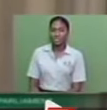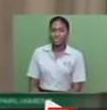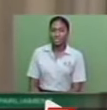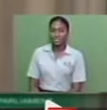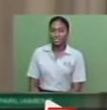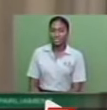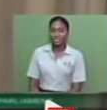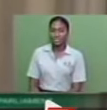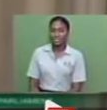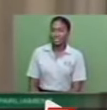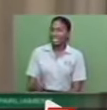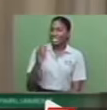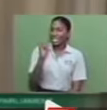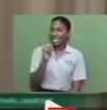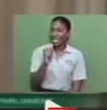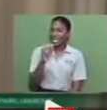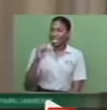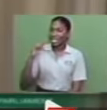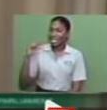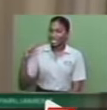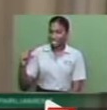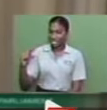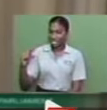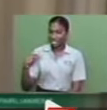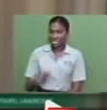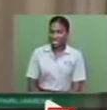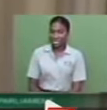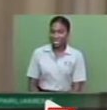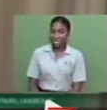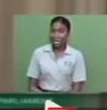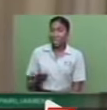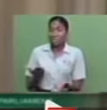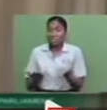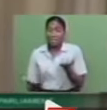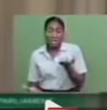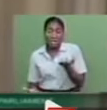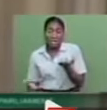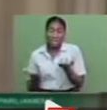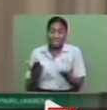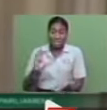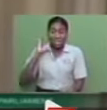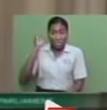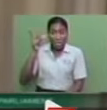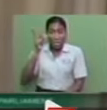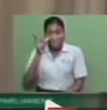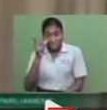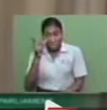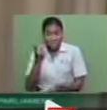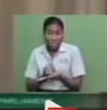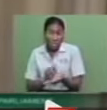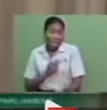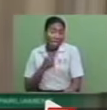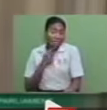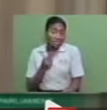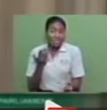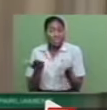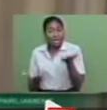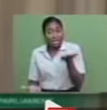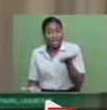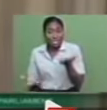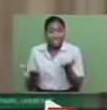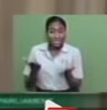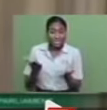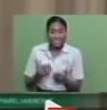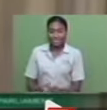5 years later. Maybe in the second term, they may bring it. It was never done. You will tell me,